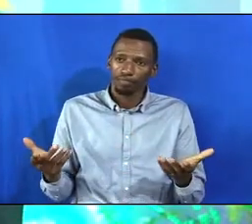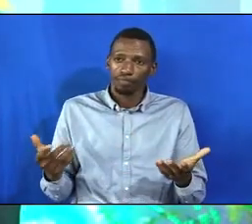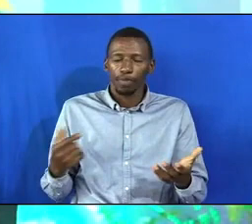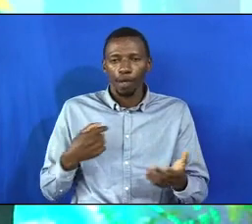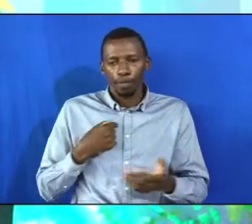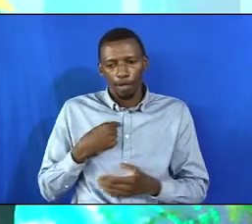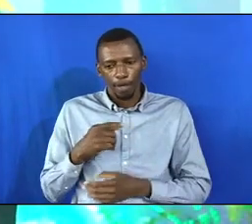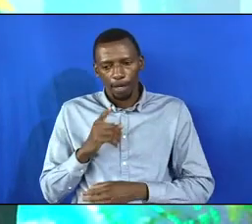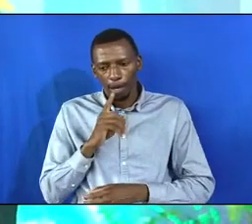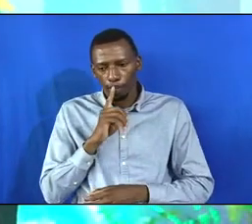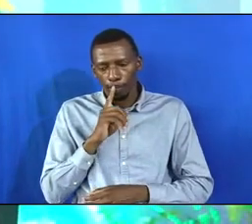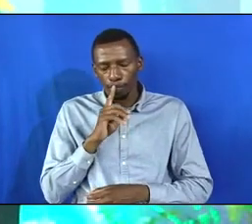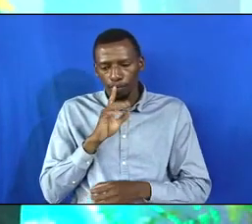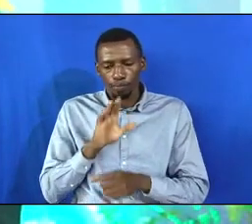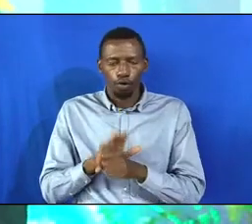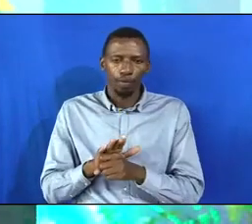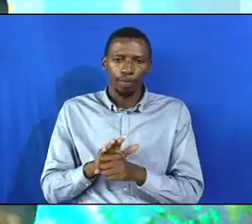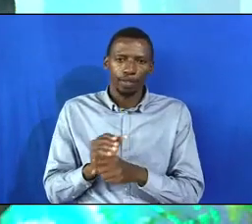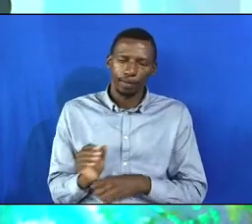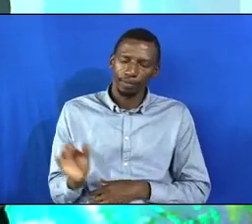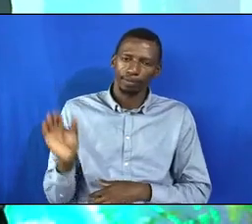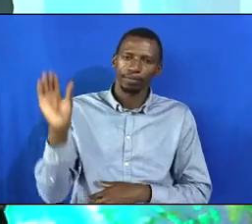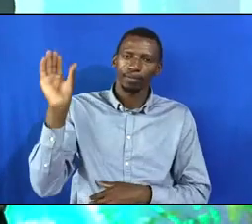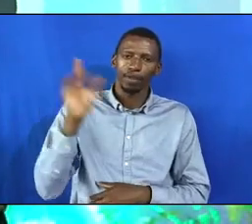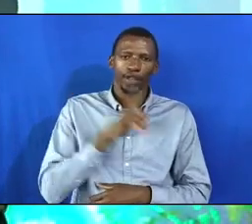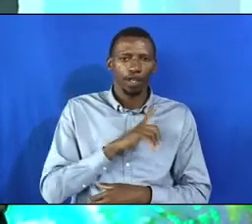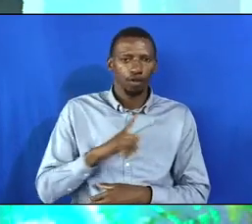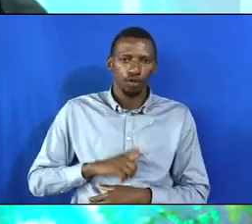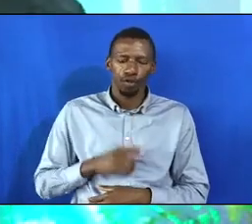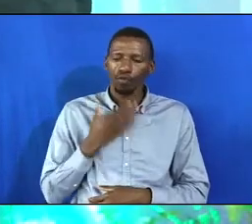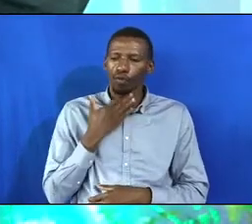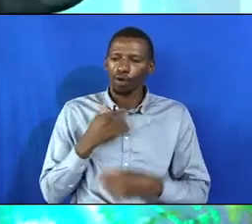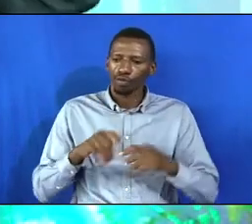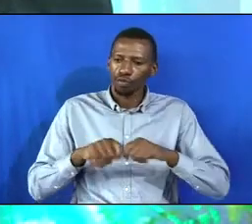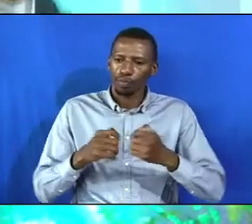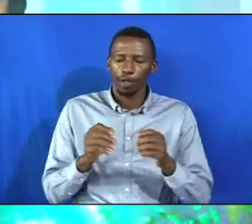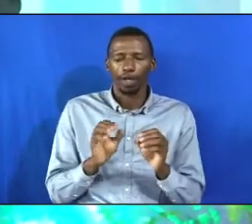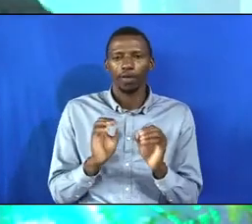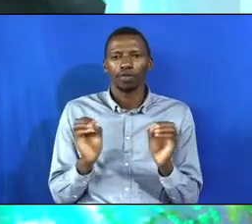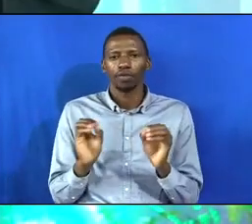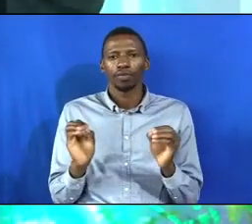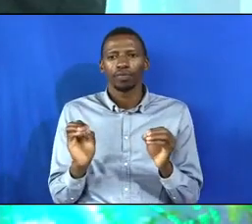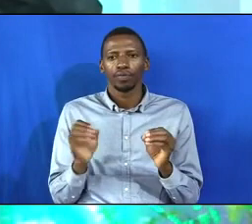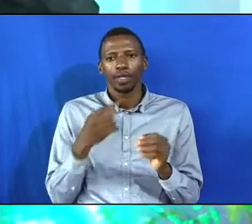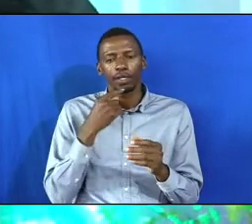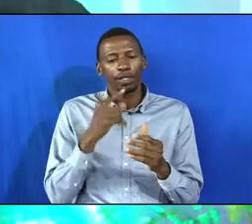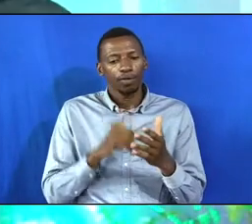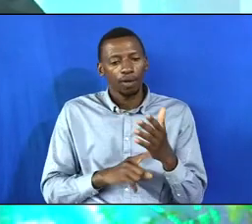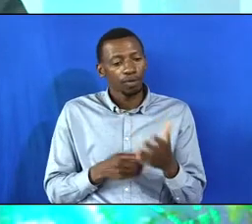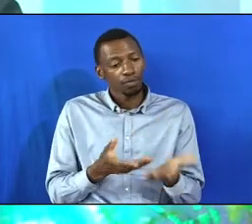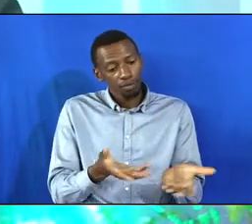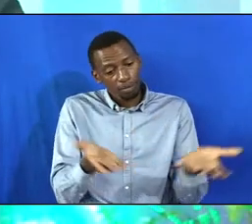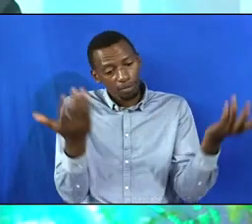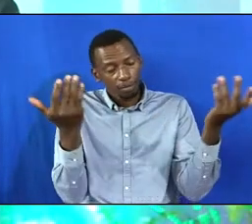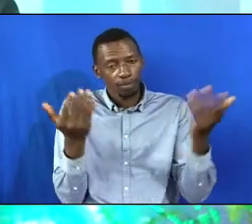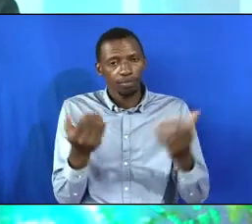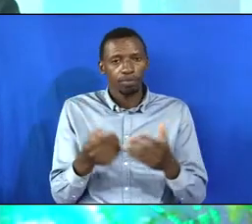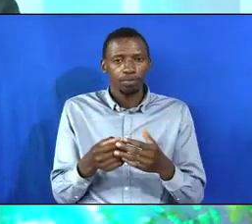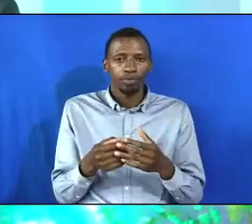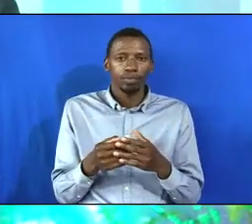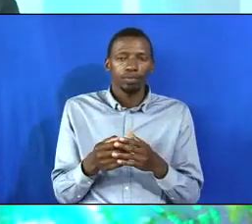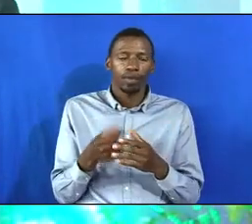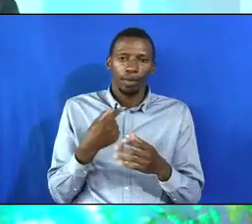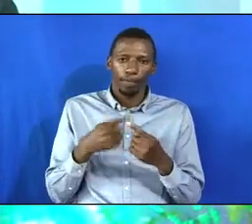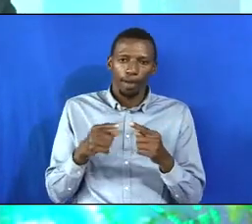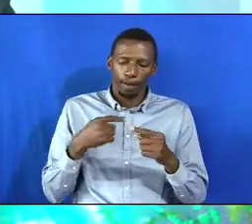made a vow to the Lord, and I'm not about to break it. She turned a deaf ear to them. Say what you can, but it is a vow I